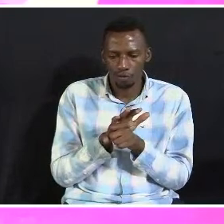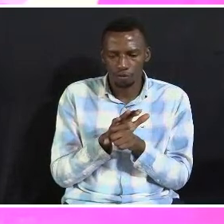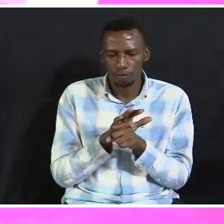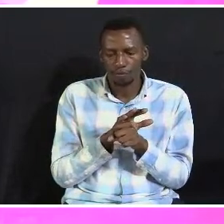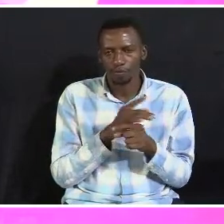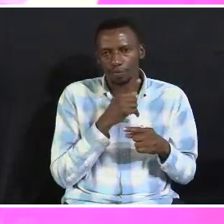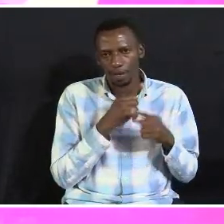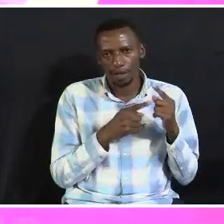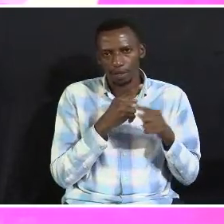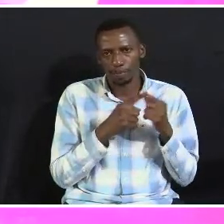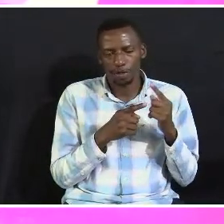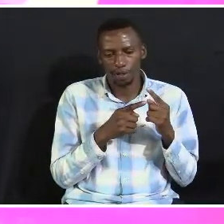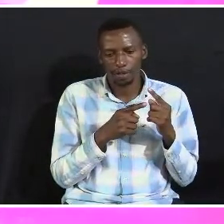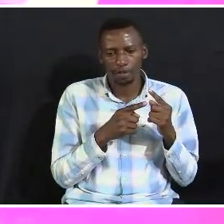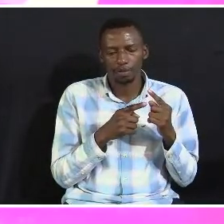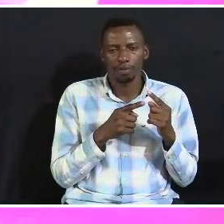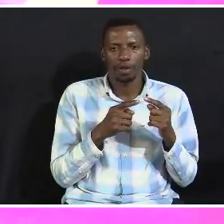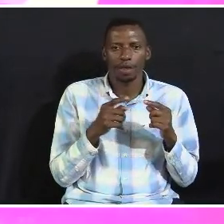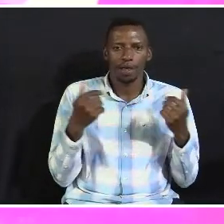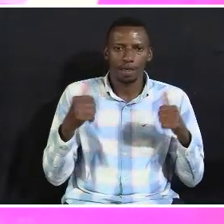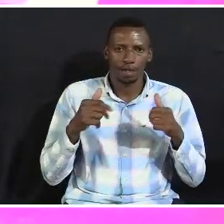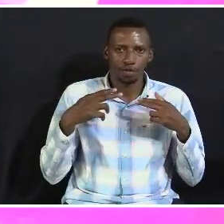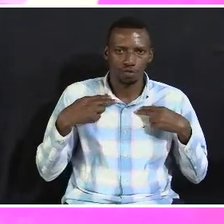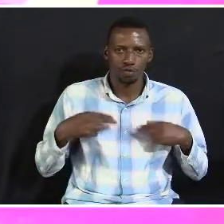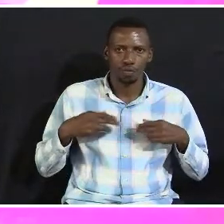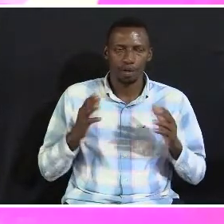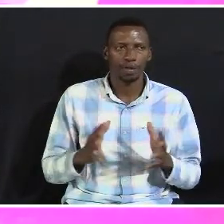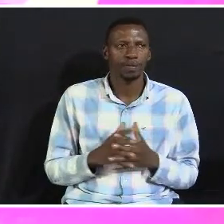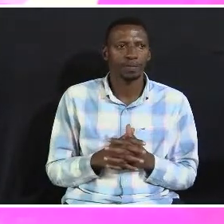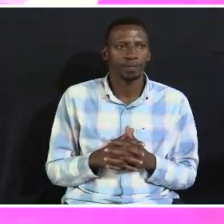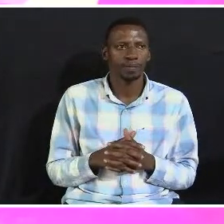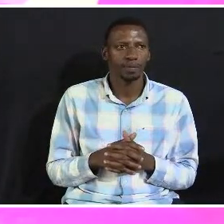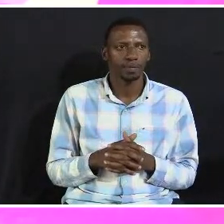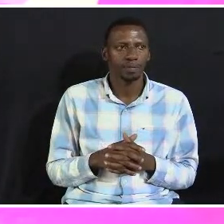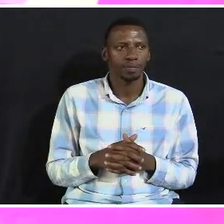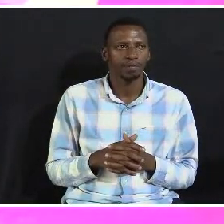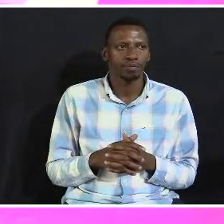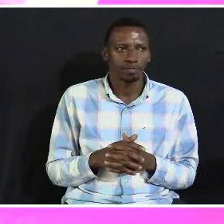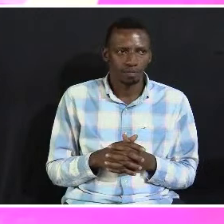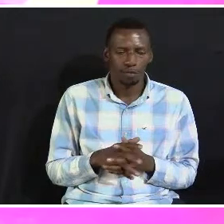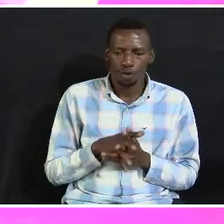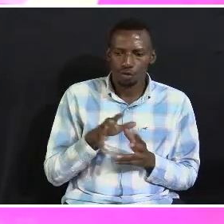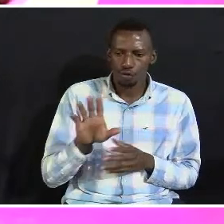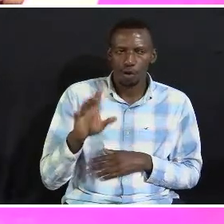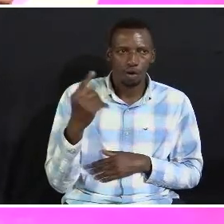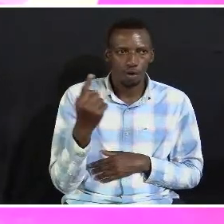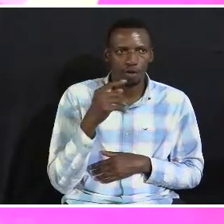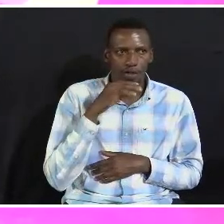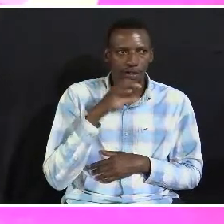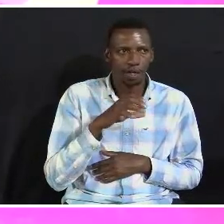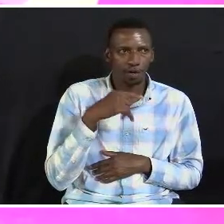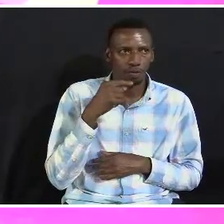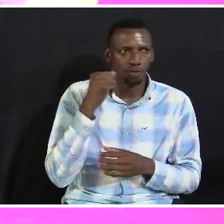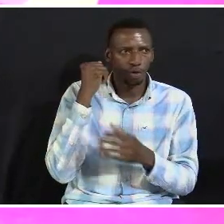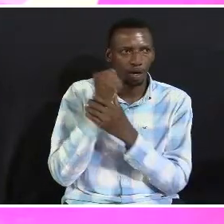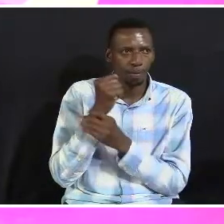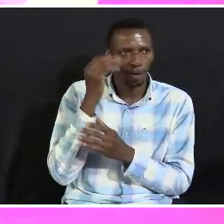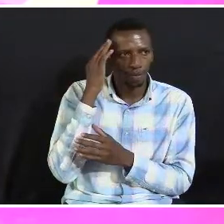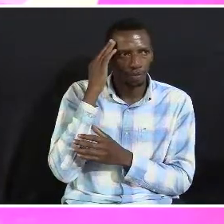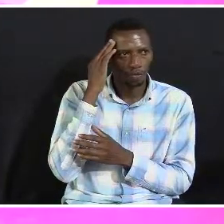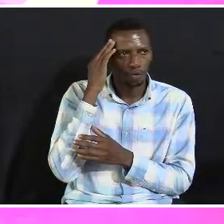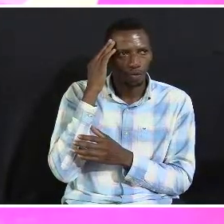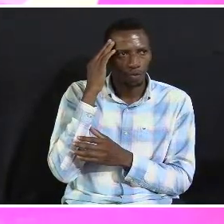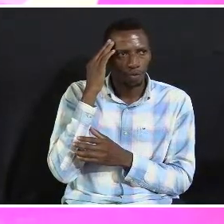The heart-rending question by Isaac, as already seen, the only begotten son whom Abraham knew was to be the lamb,